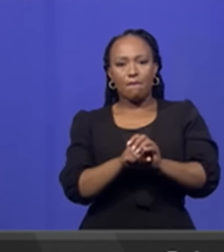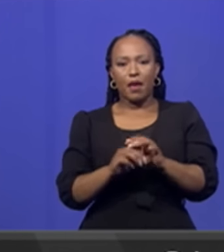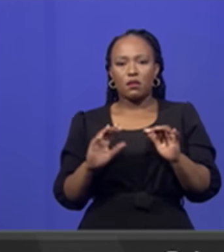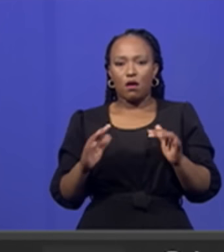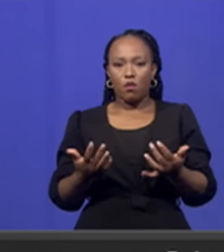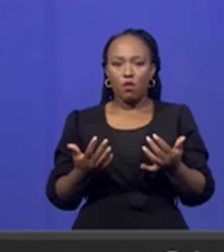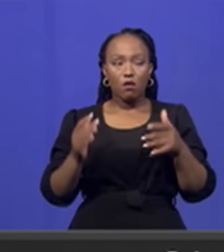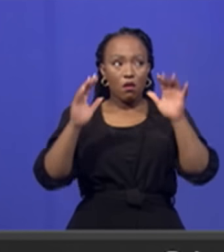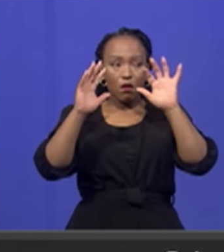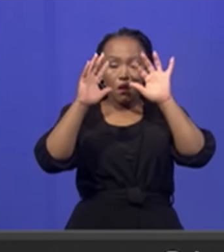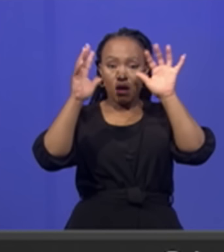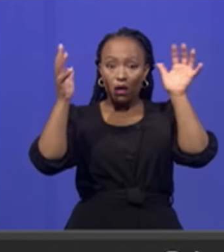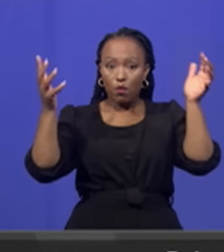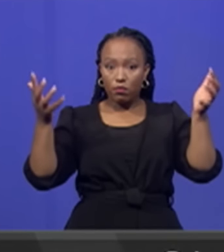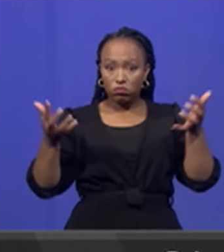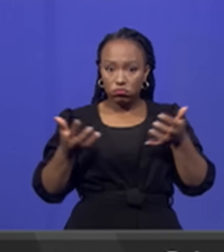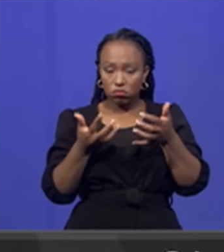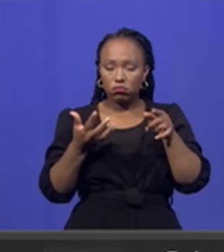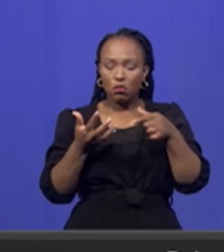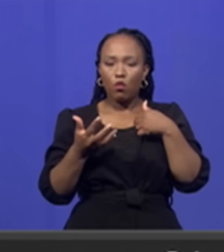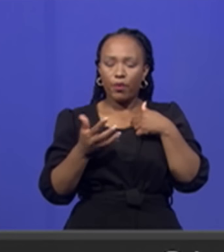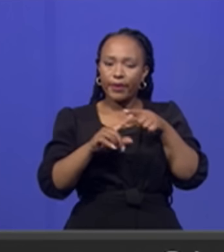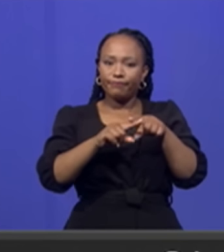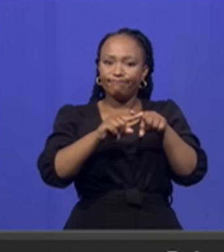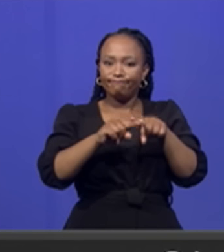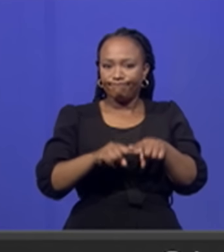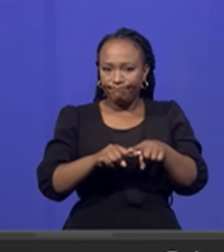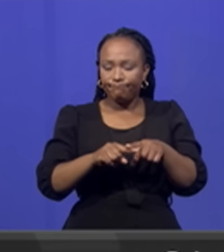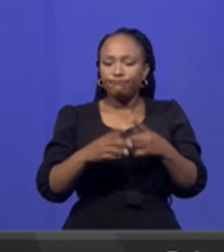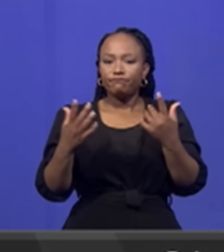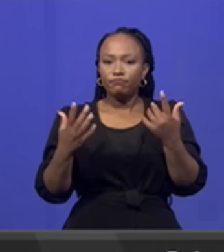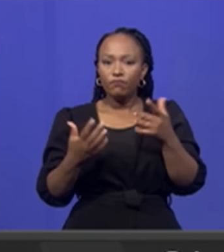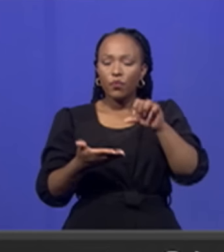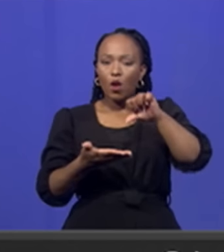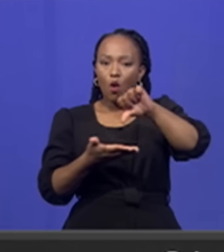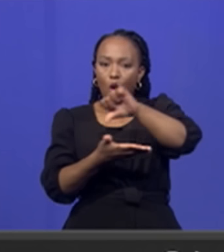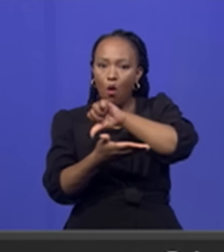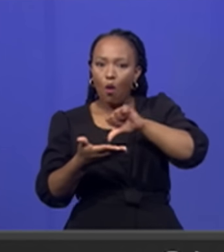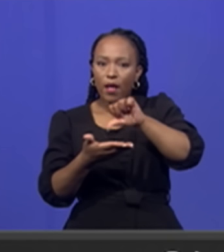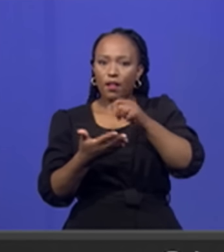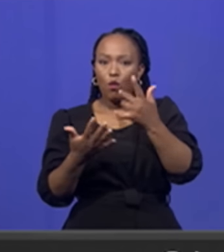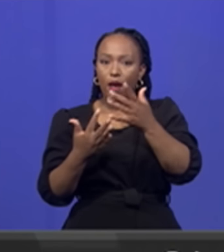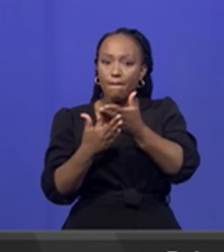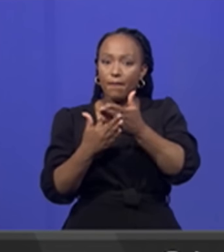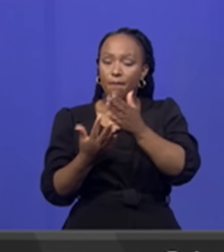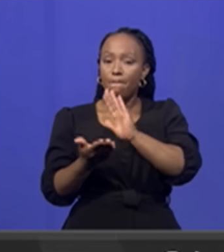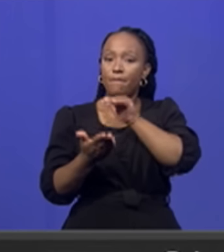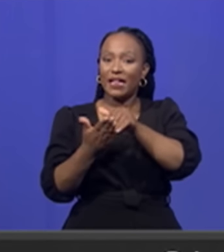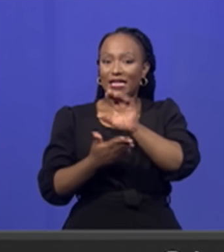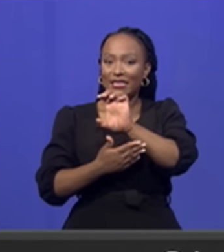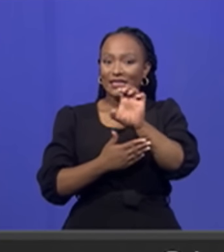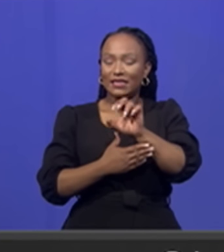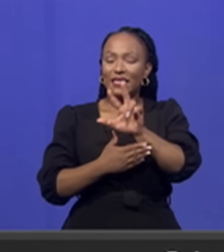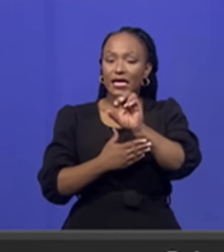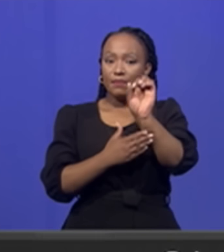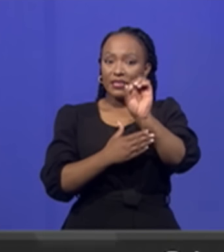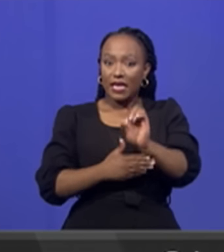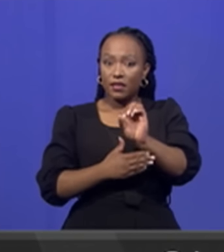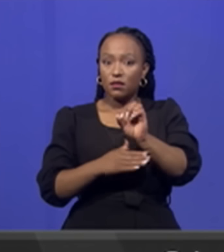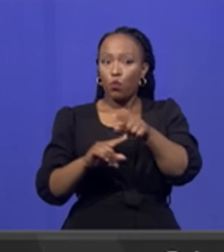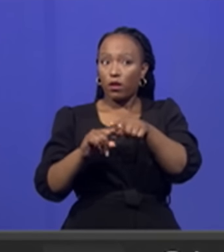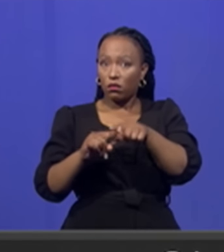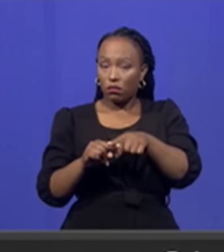of the world, we are also reliant on the oil flow from the Middle East, about 80% reliance on that,